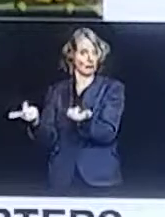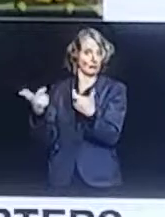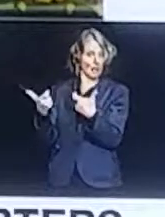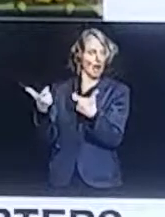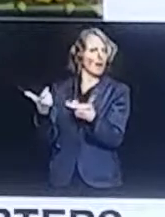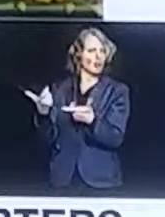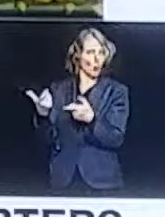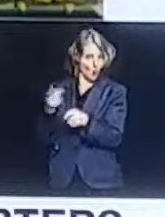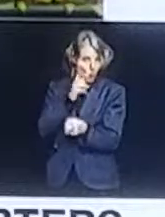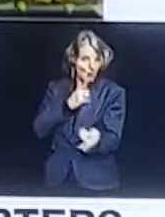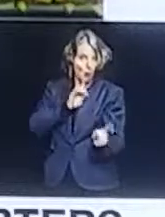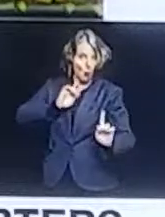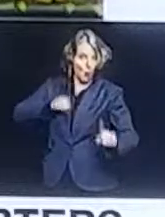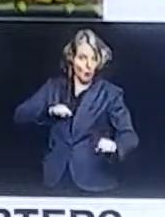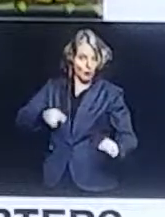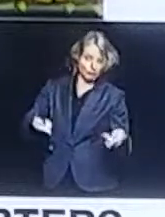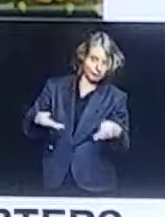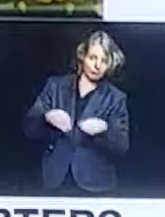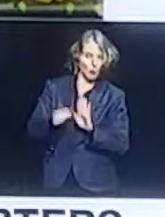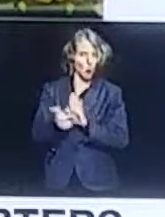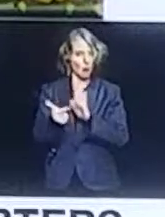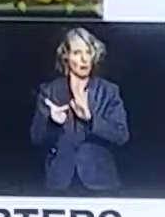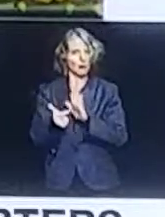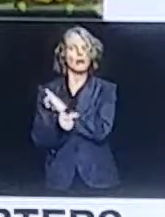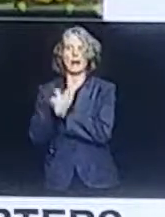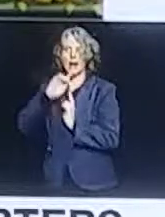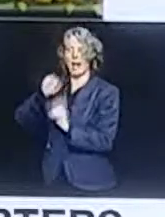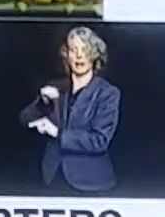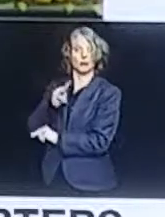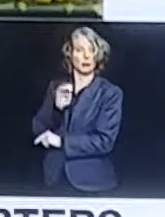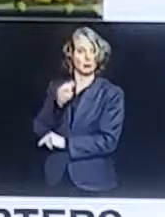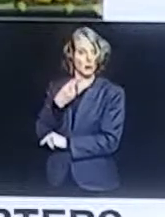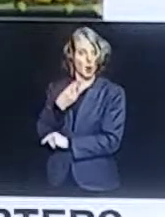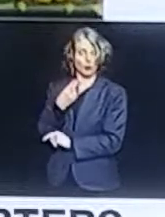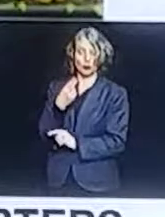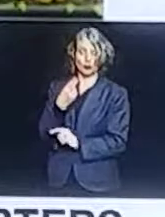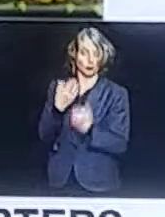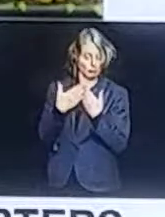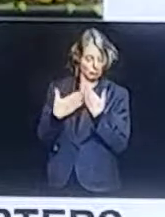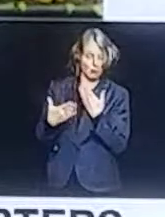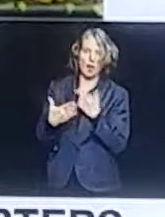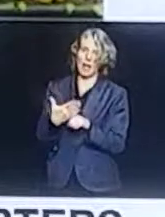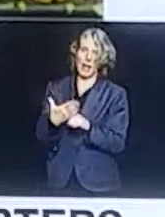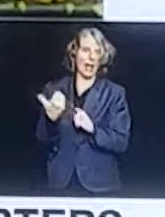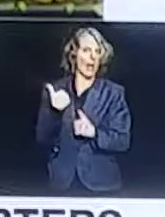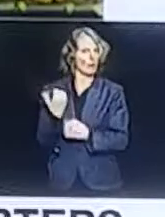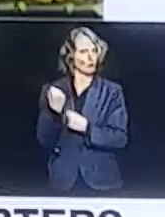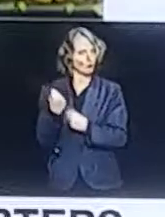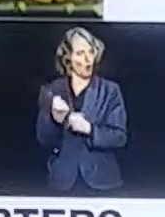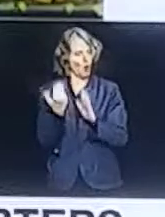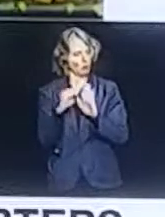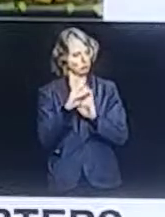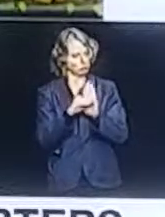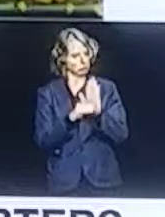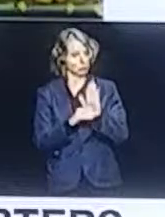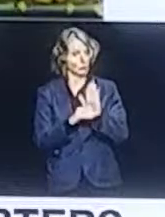Since March, we have had very strong measures such as quarantines with very strict and